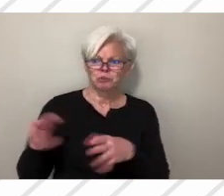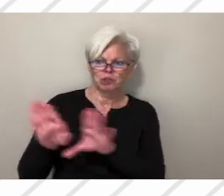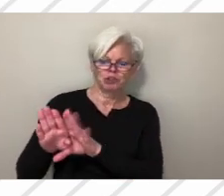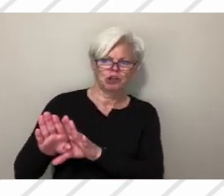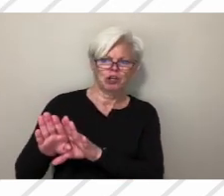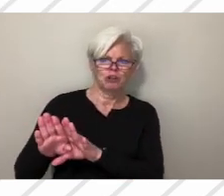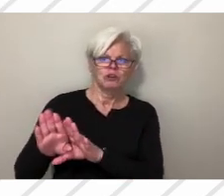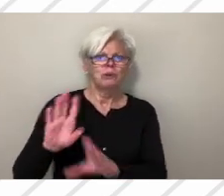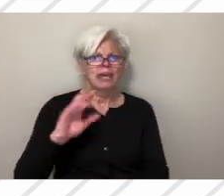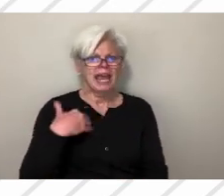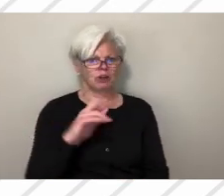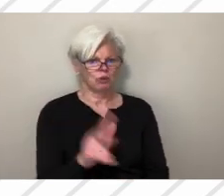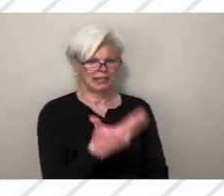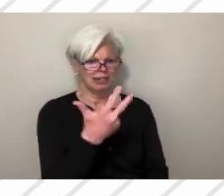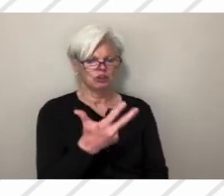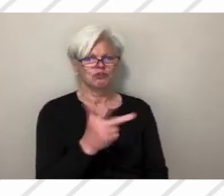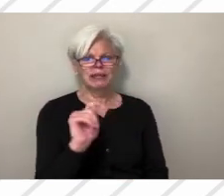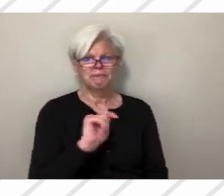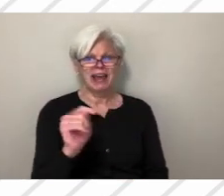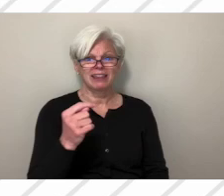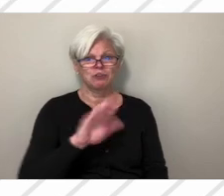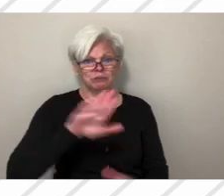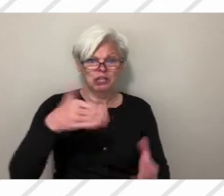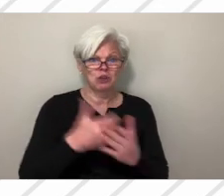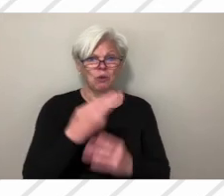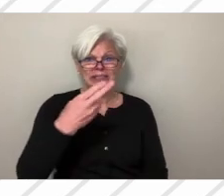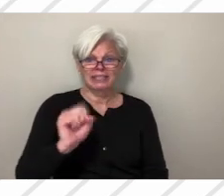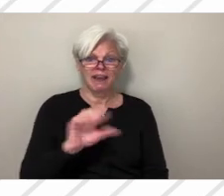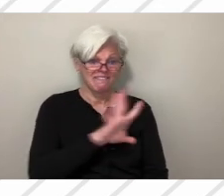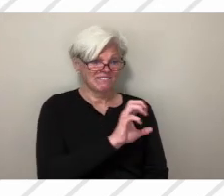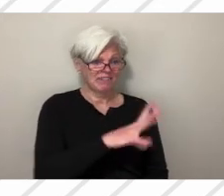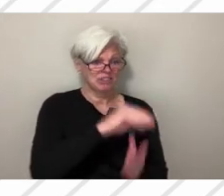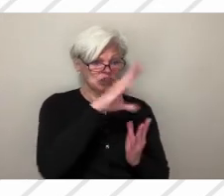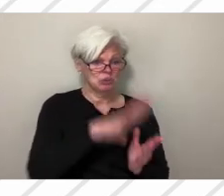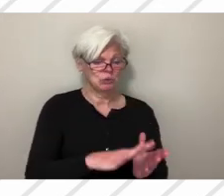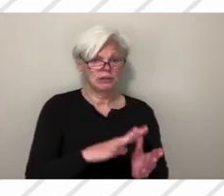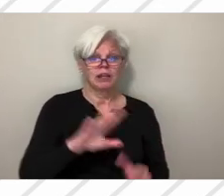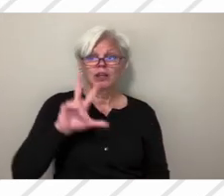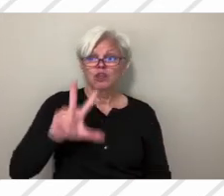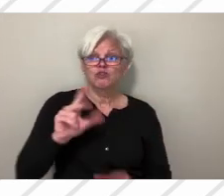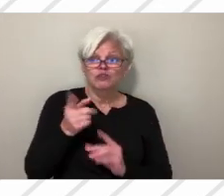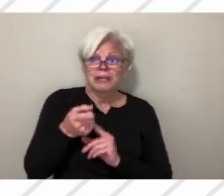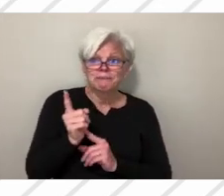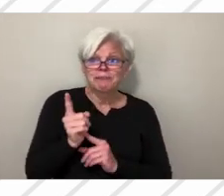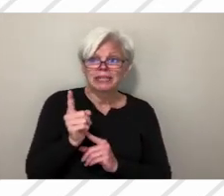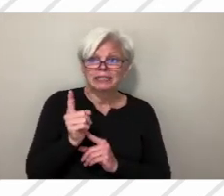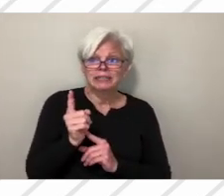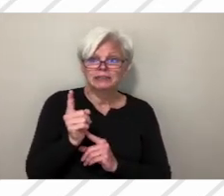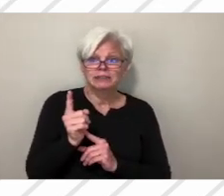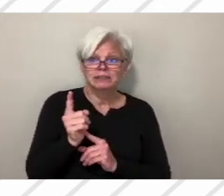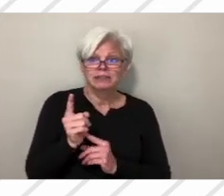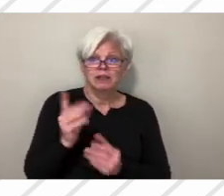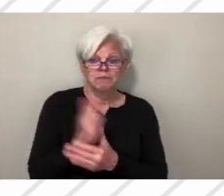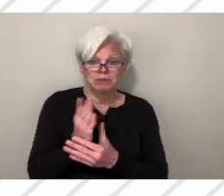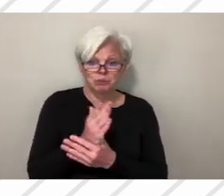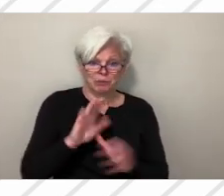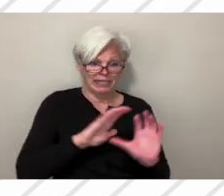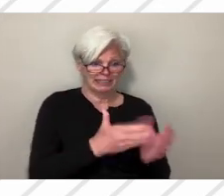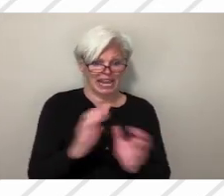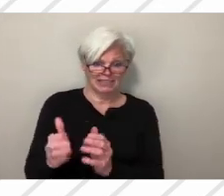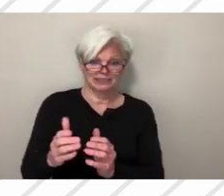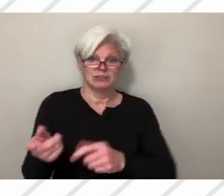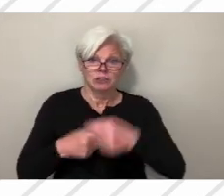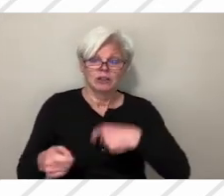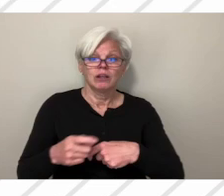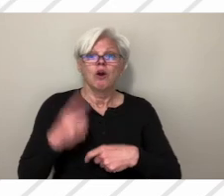3 bathrooms in this high school, y'all, and there's 500 students, and we had a 3-minute change of time to our next class. They shut down